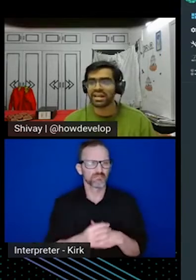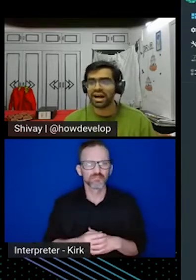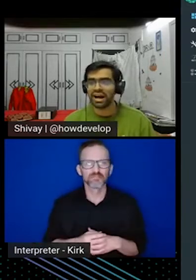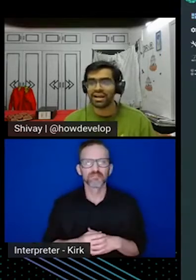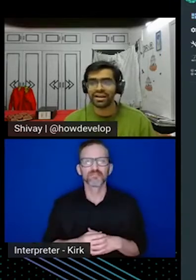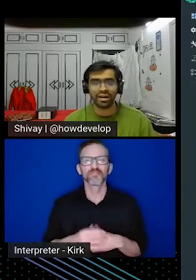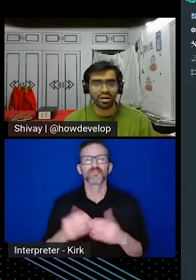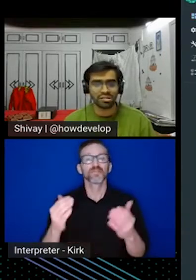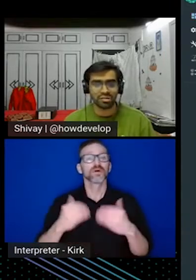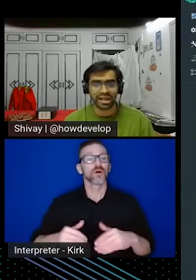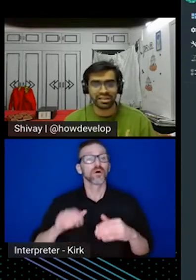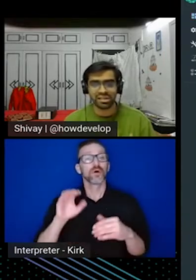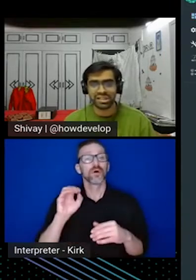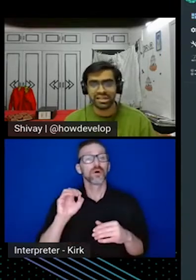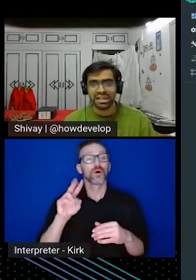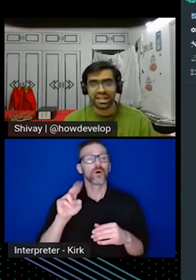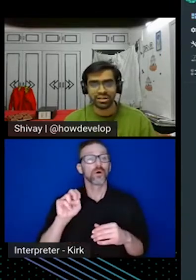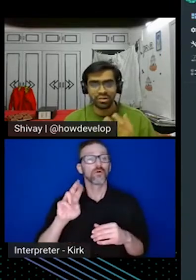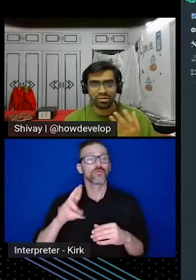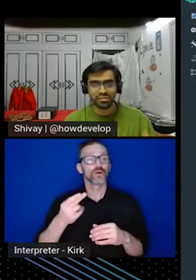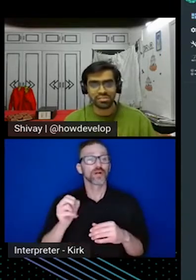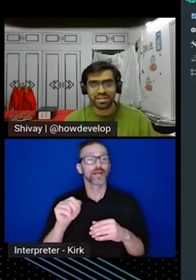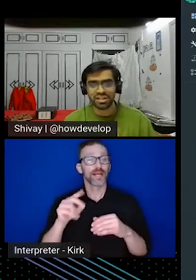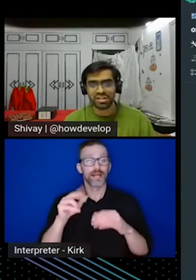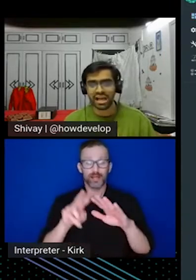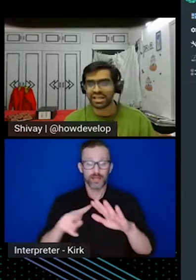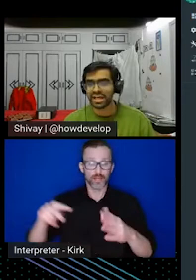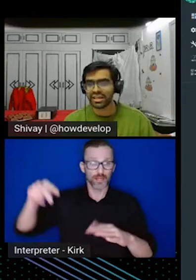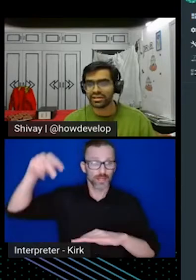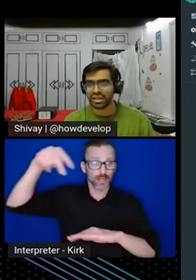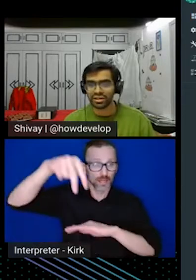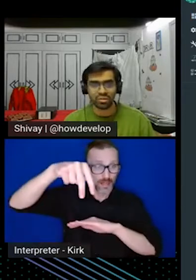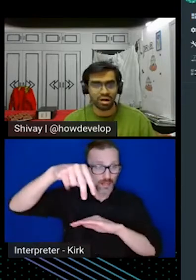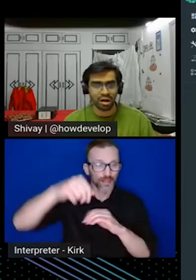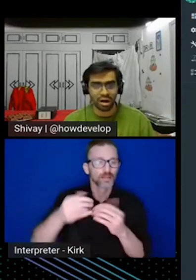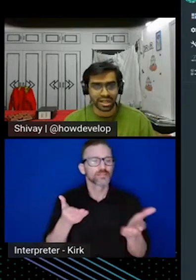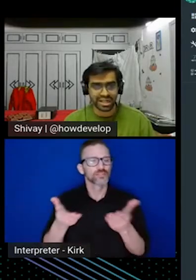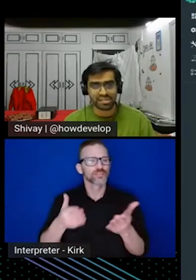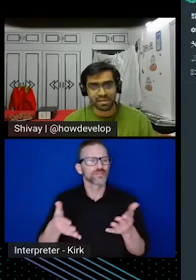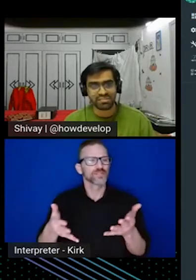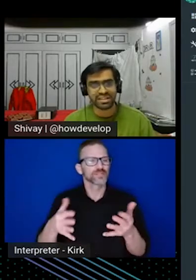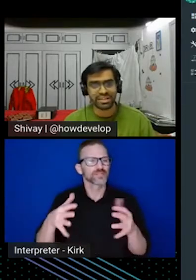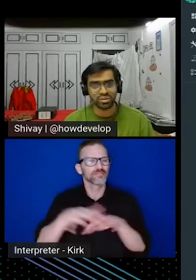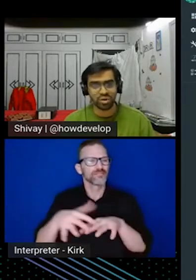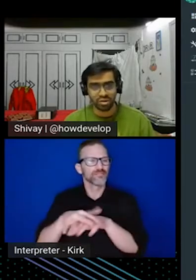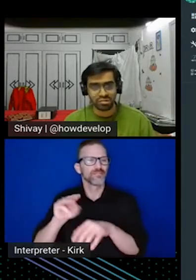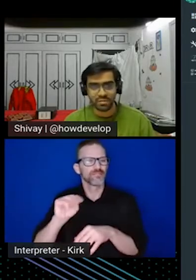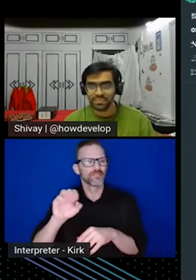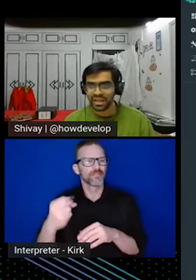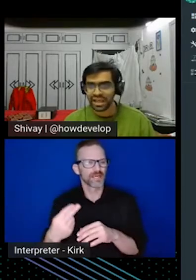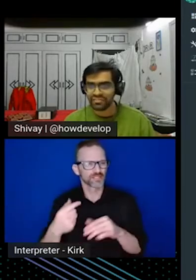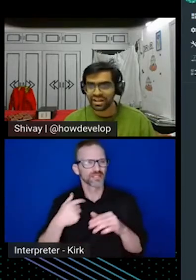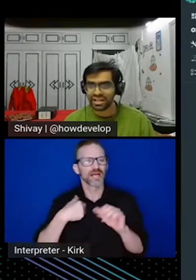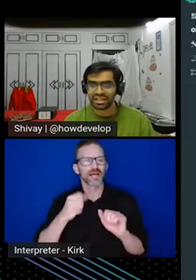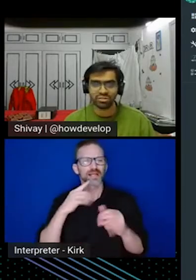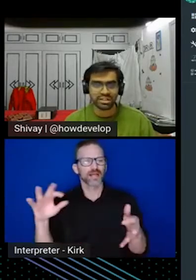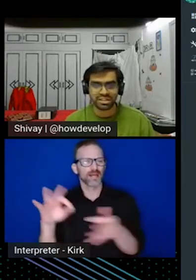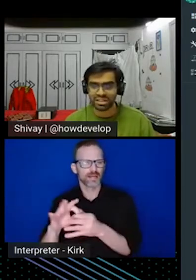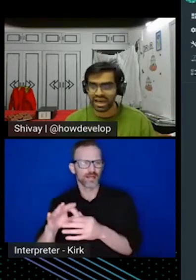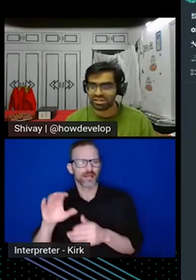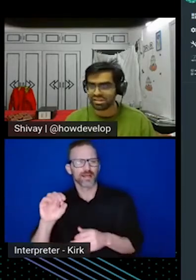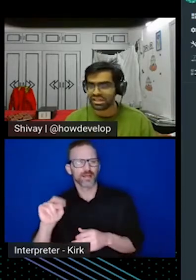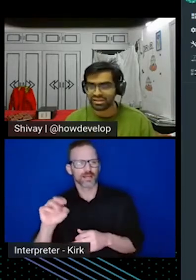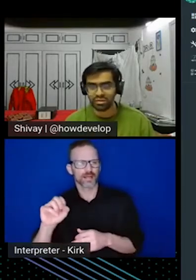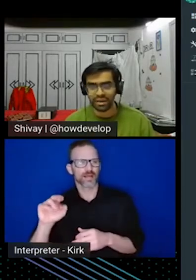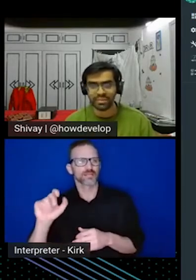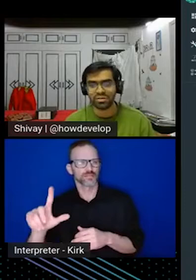here, I also can see service meshes. I can connect specifically to console, and if I connect to it,